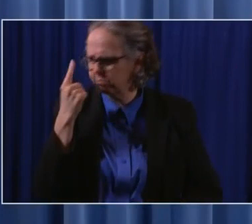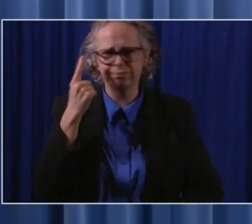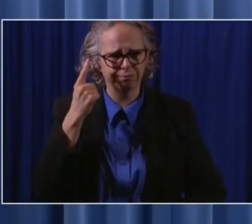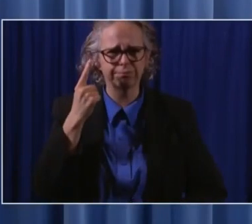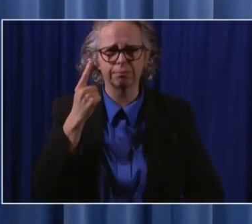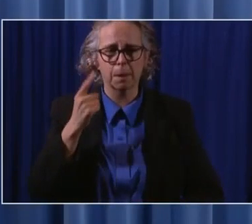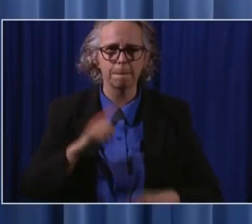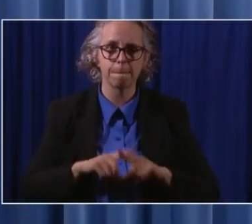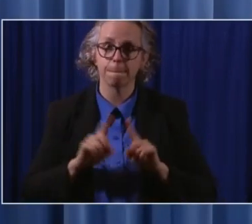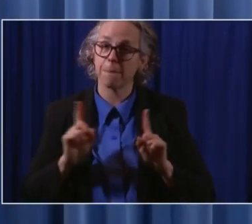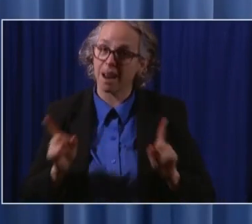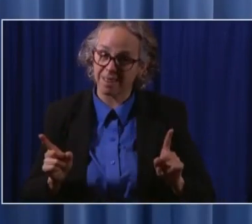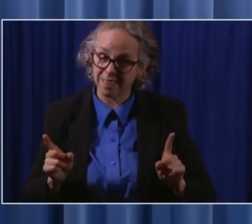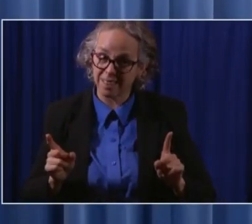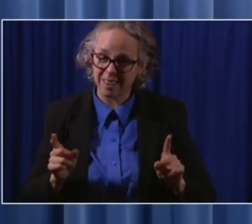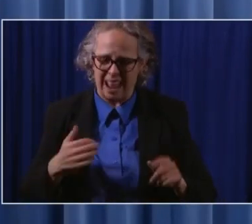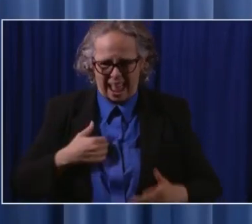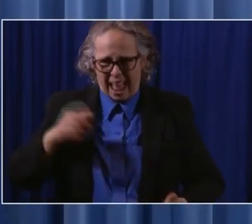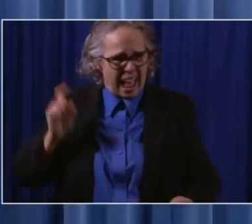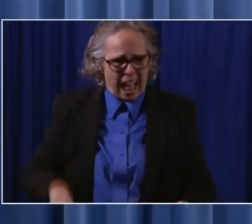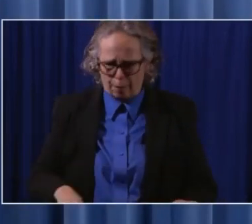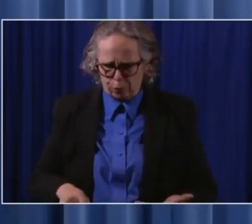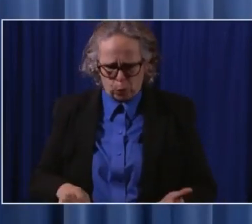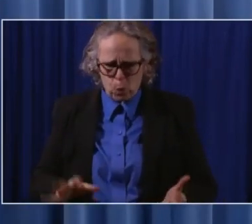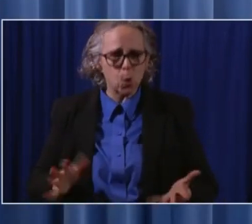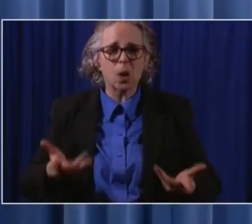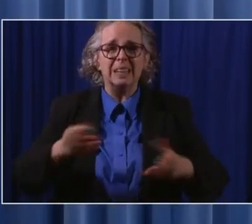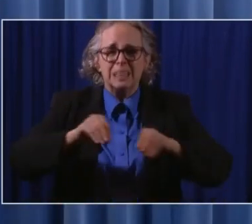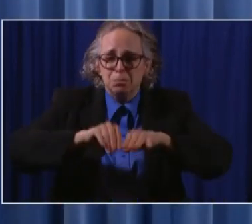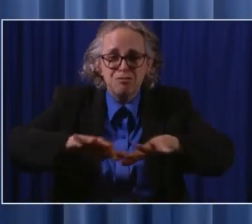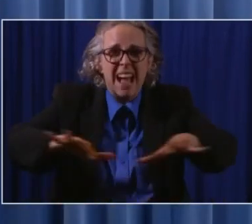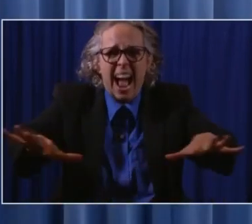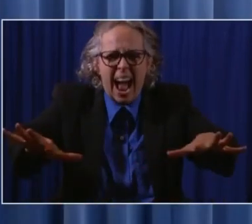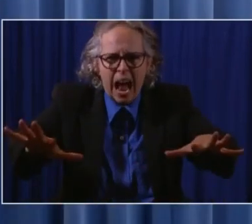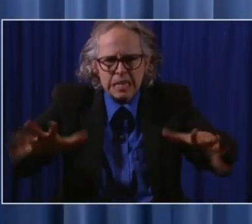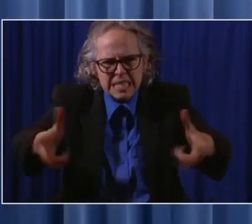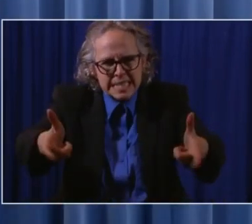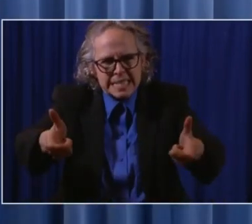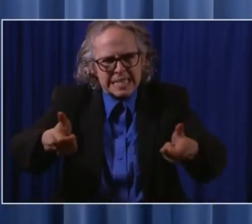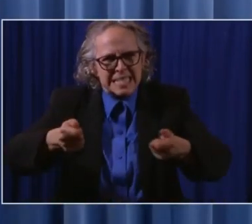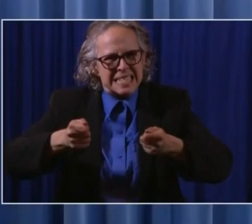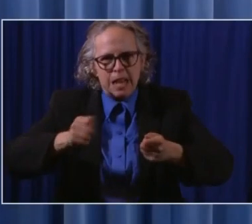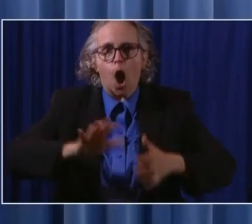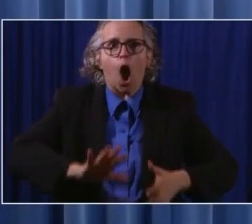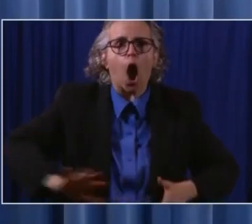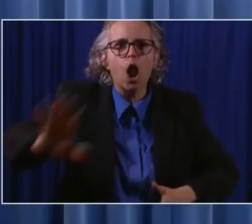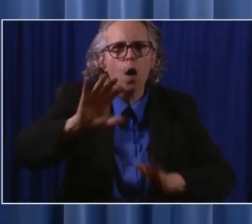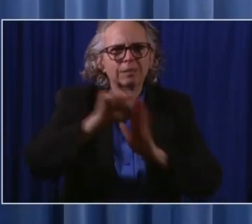slow the spread of virus, and we have to slow it down across the state of Ohio.